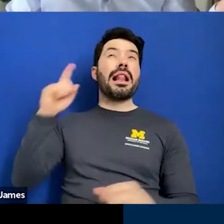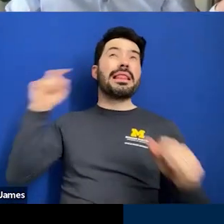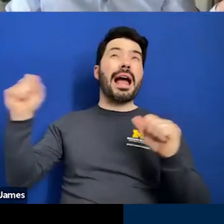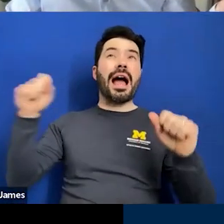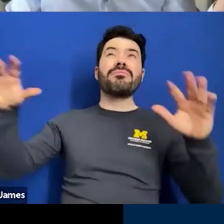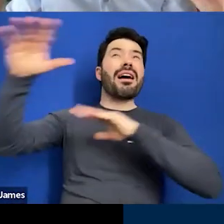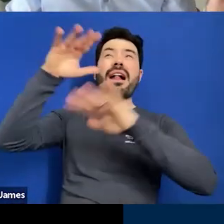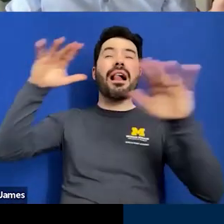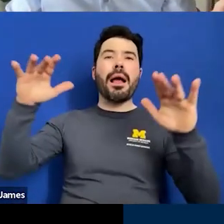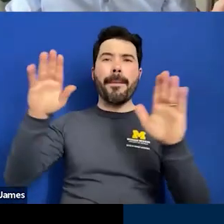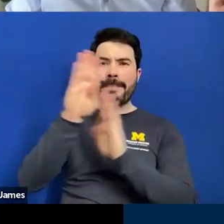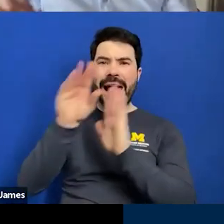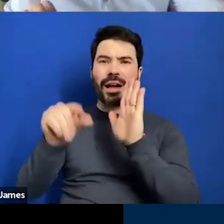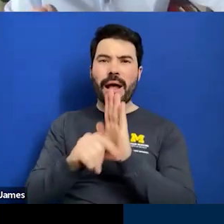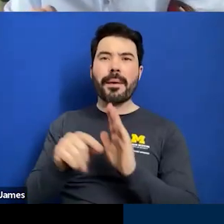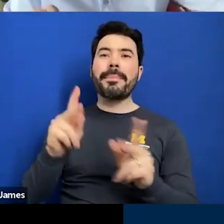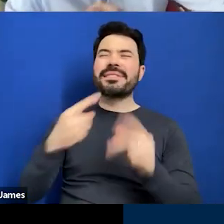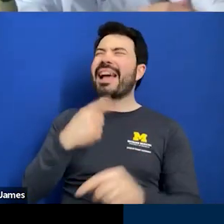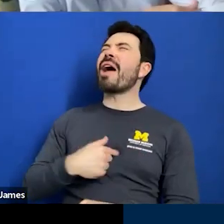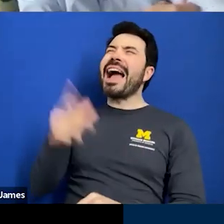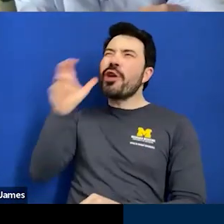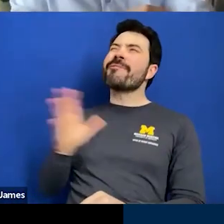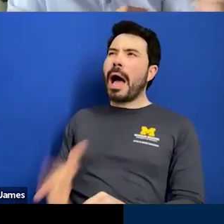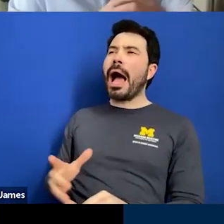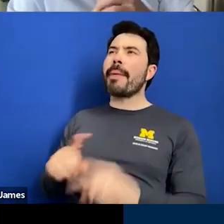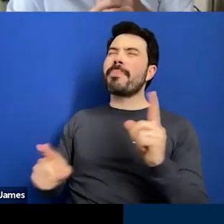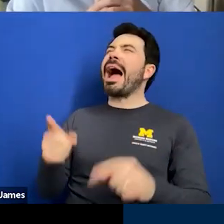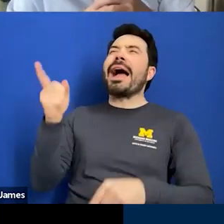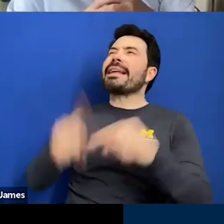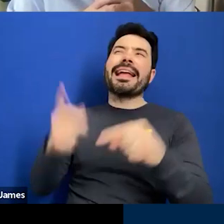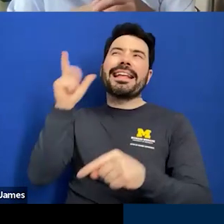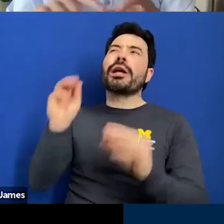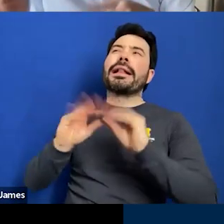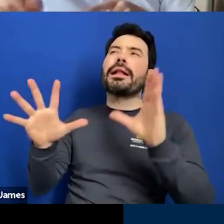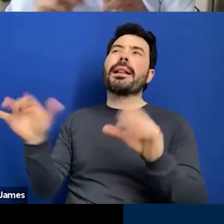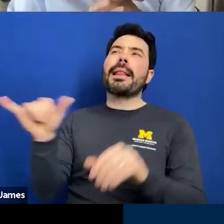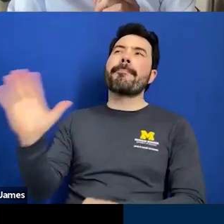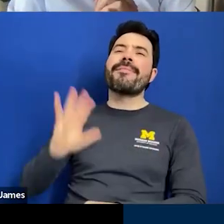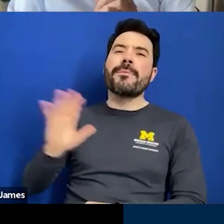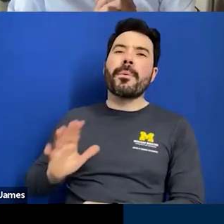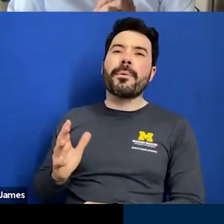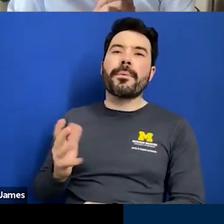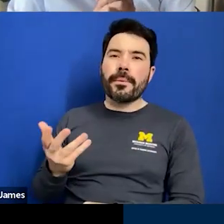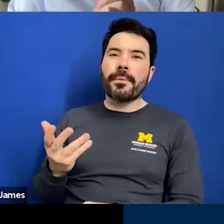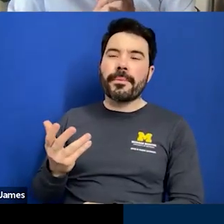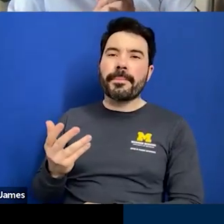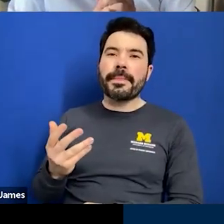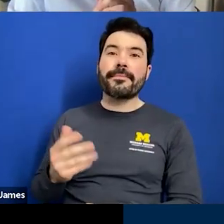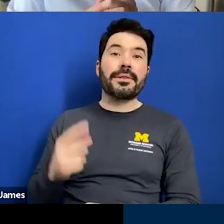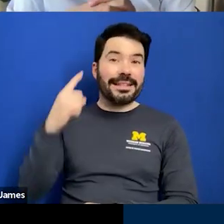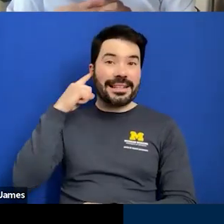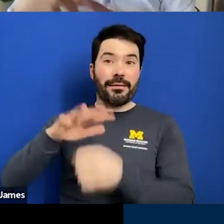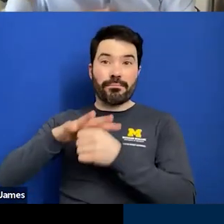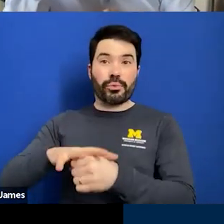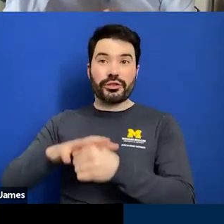just fine. I just can't make out things like I used to. So the question I asked, I'll get to that on the next slide. Ear pressure.